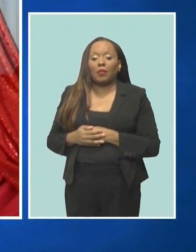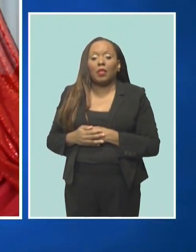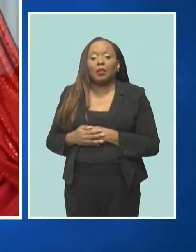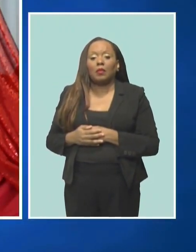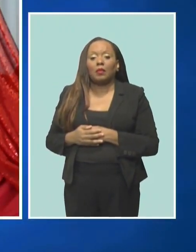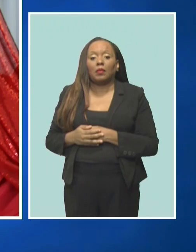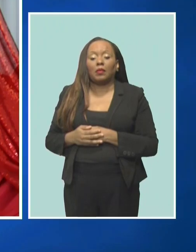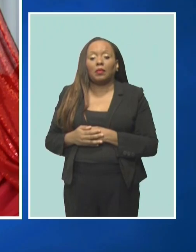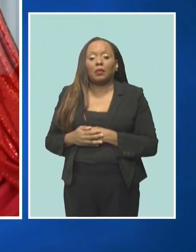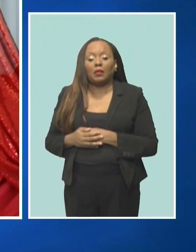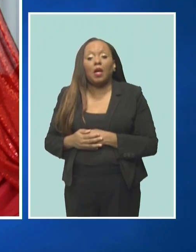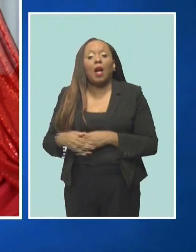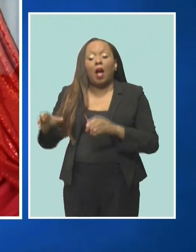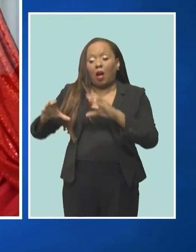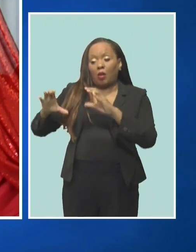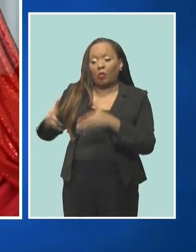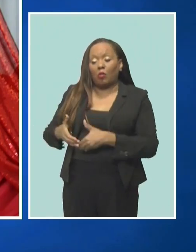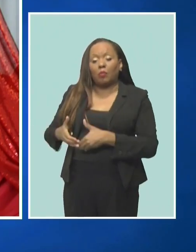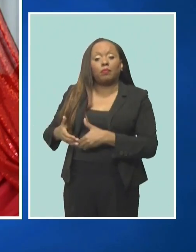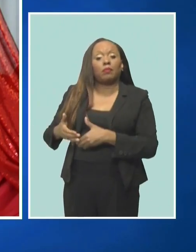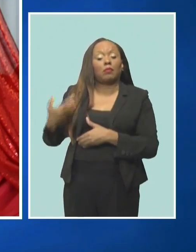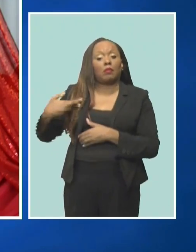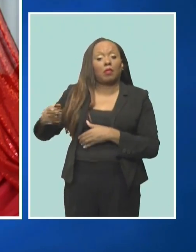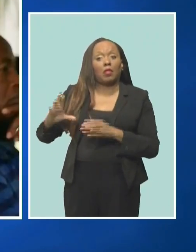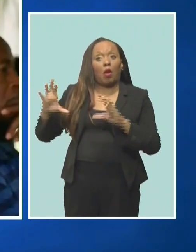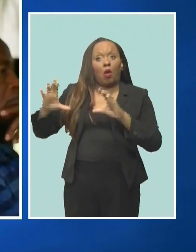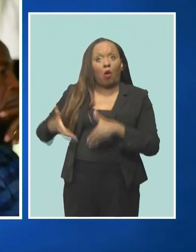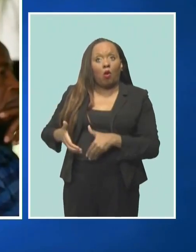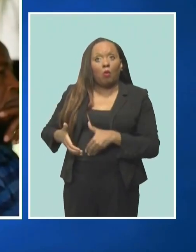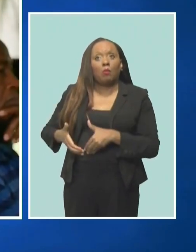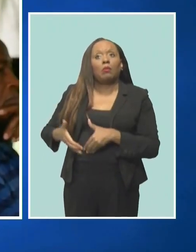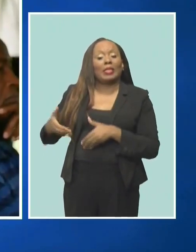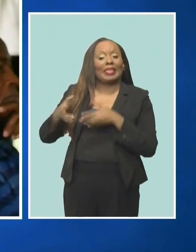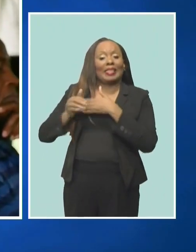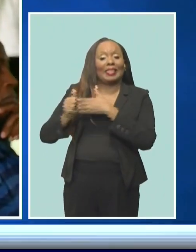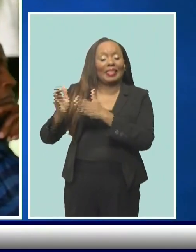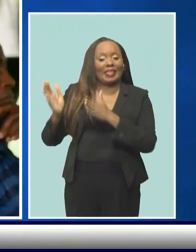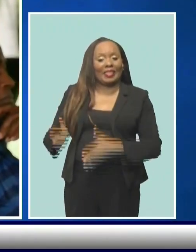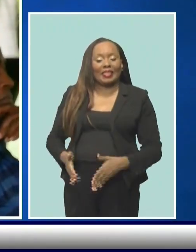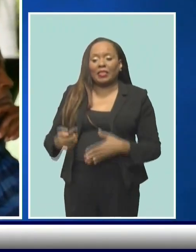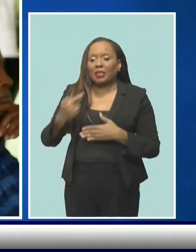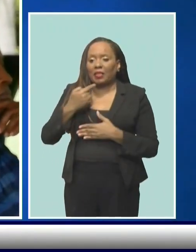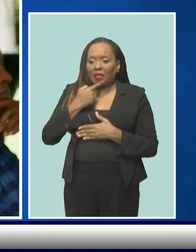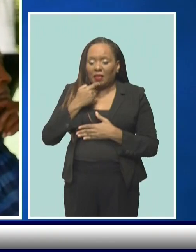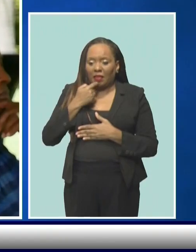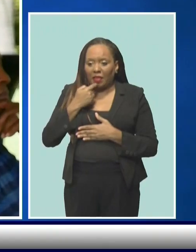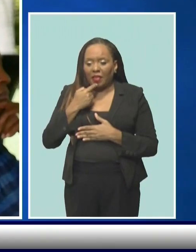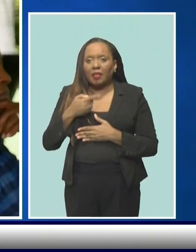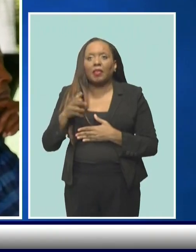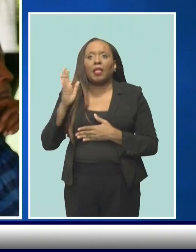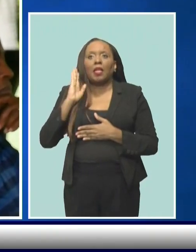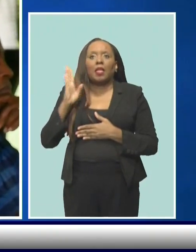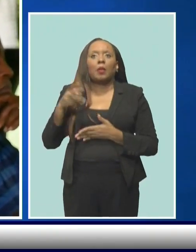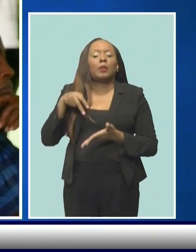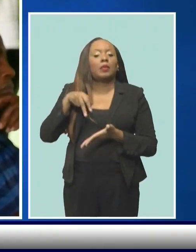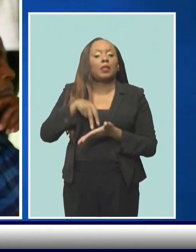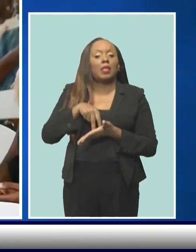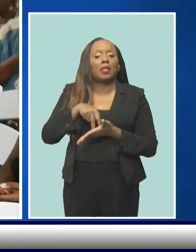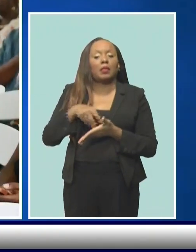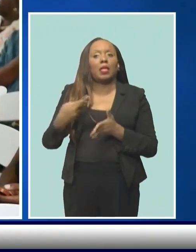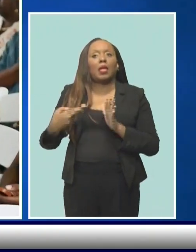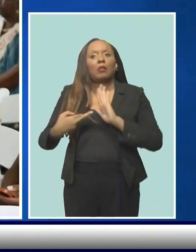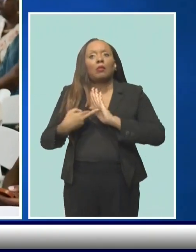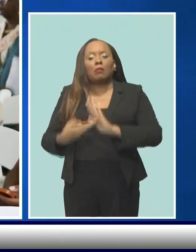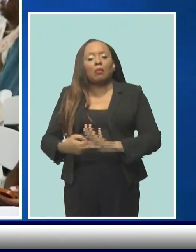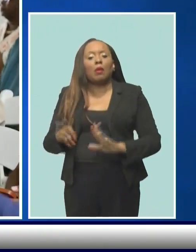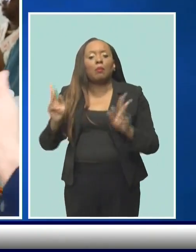in the Gospel, Reverend Dr. Duncan Dormore, says he stands in the shoes of those who committed the atrocities against those